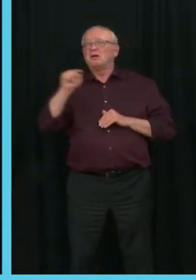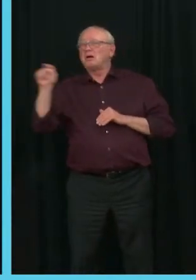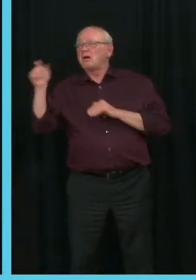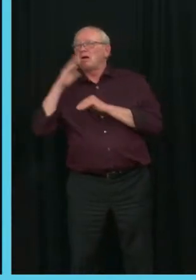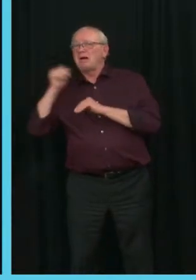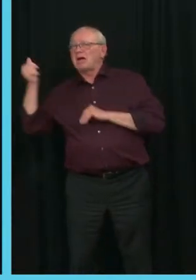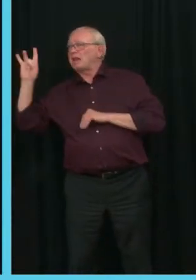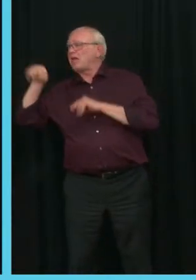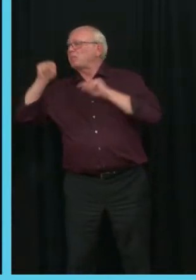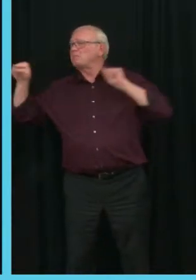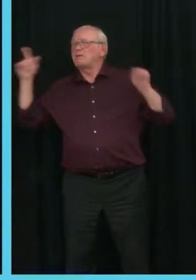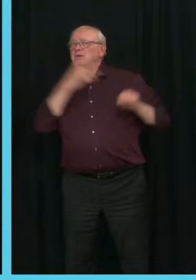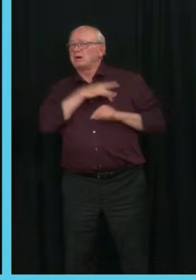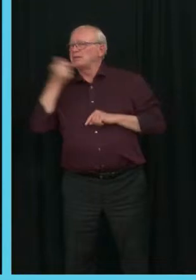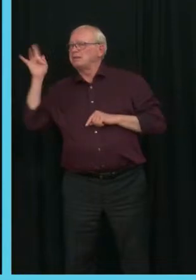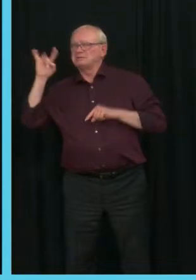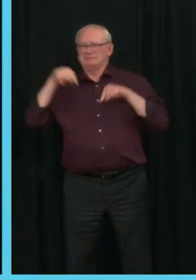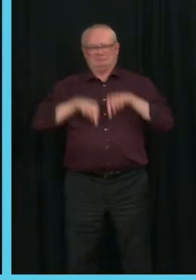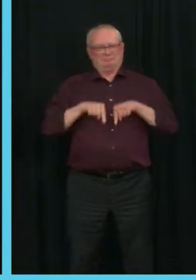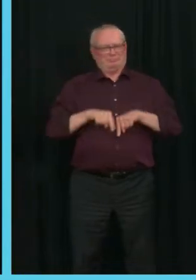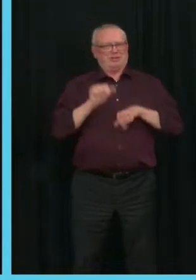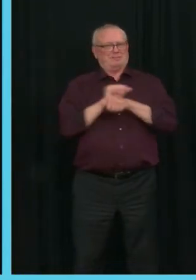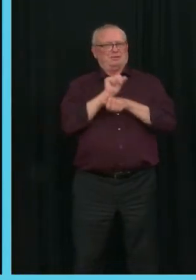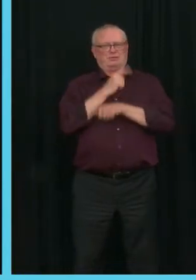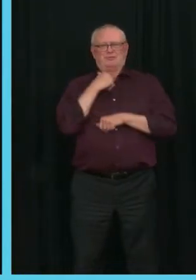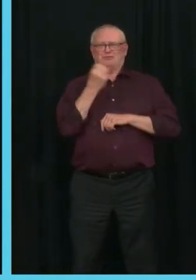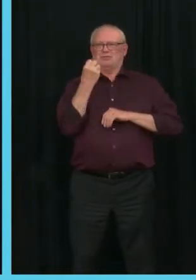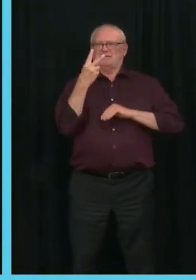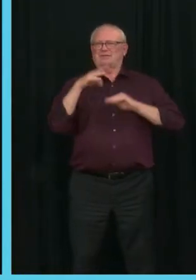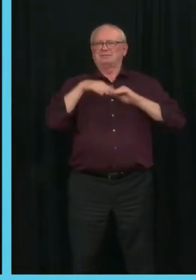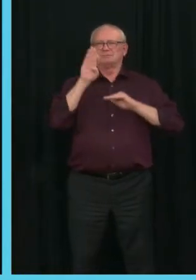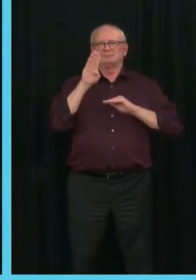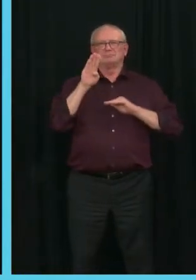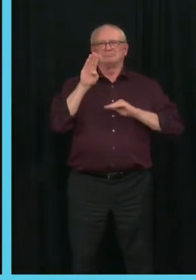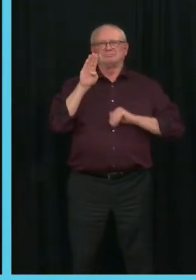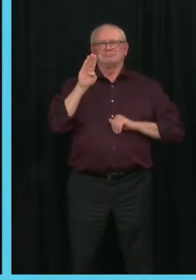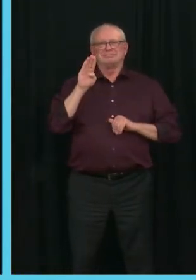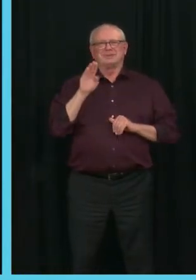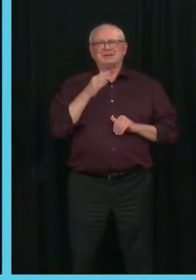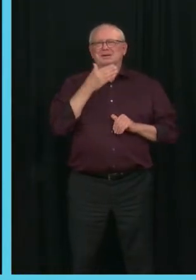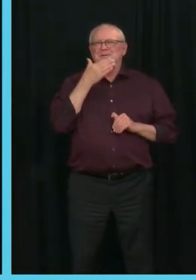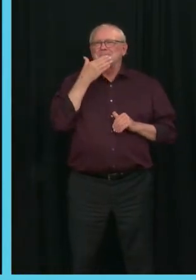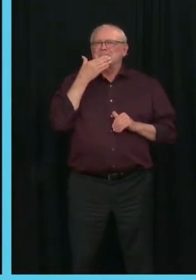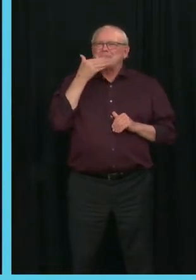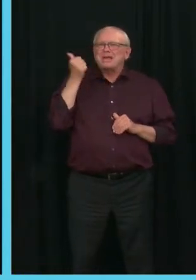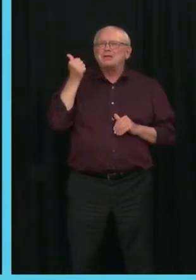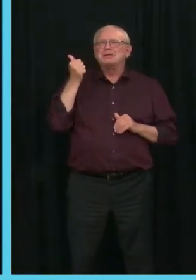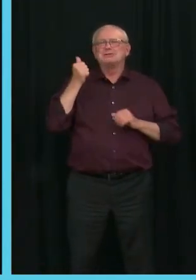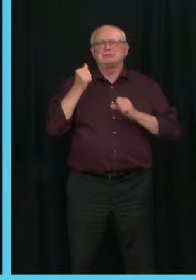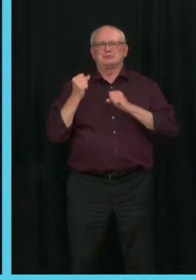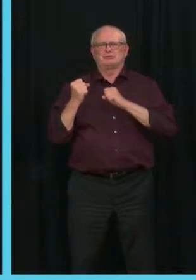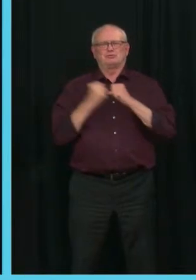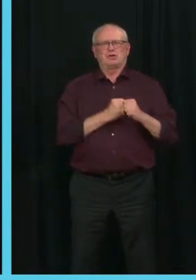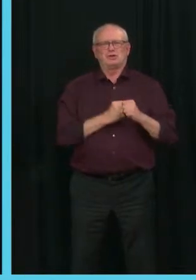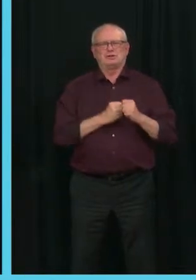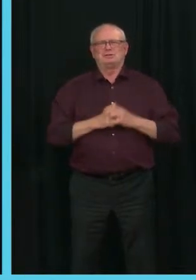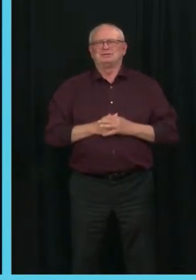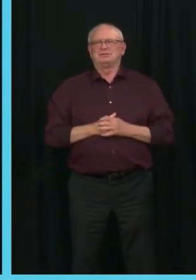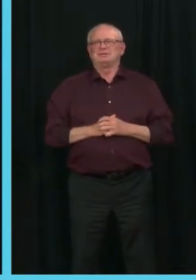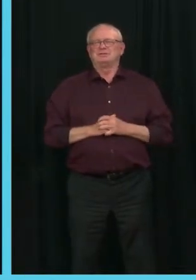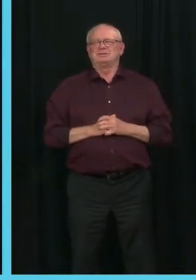because it's the safest approach and the best way to get open and to stay open for good. The foundation of all this